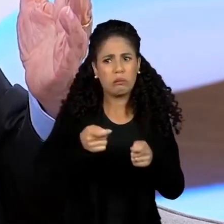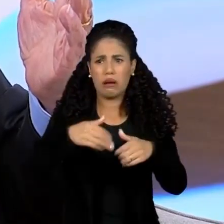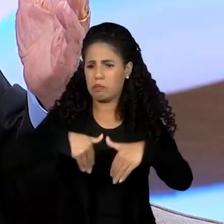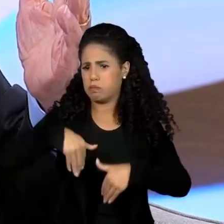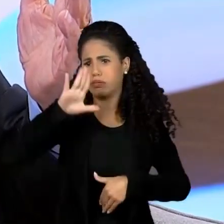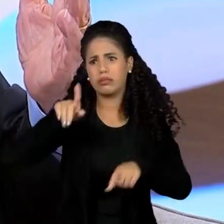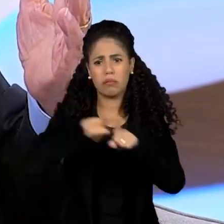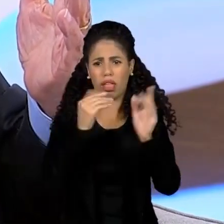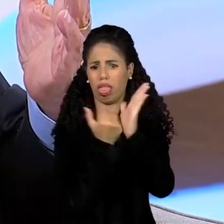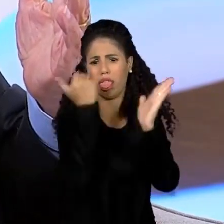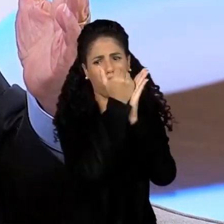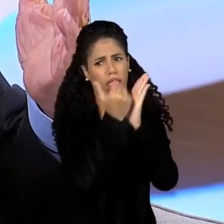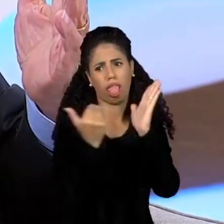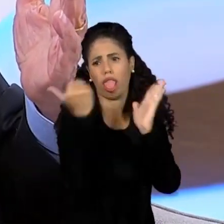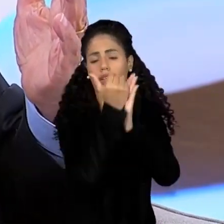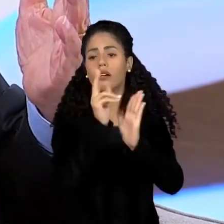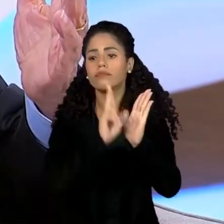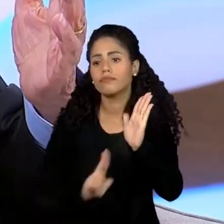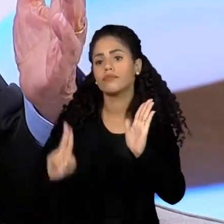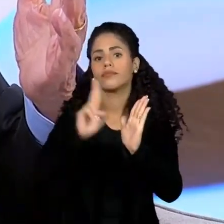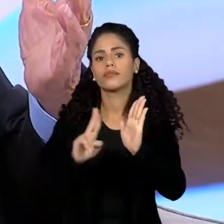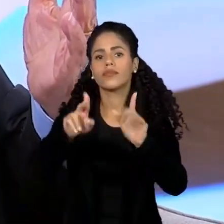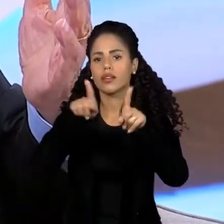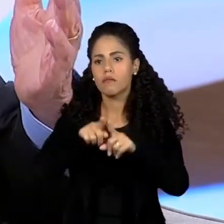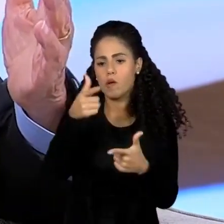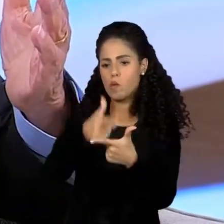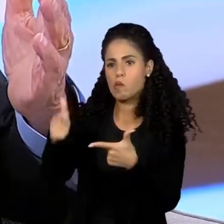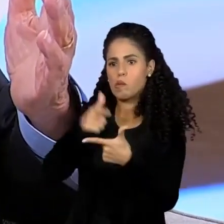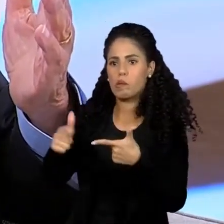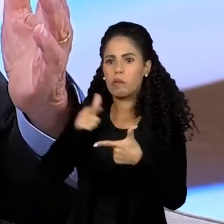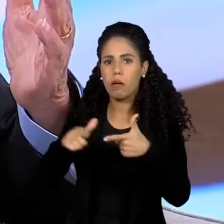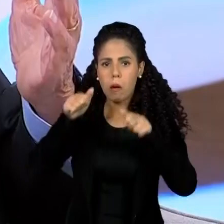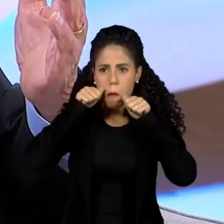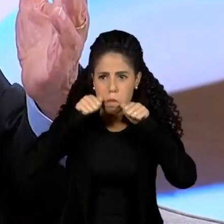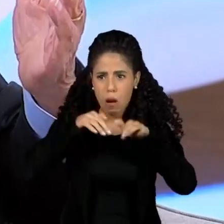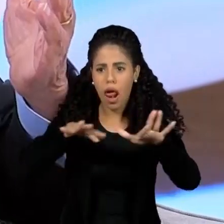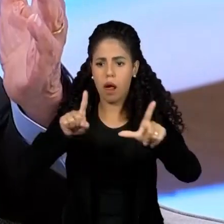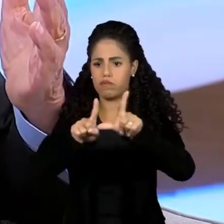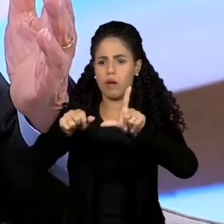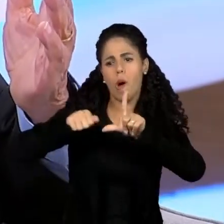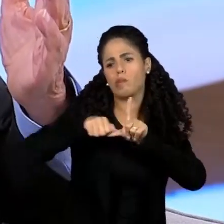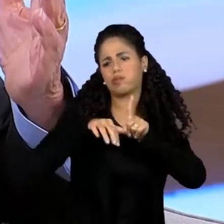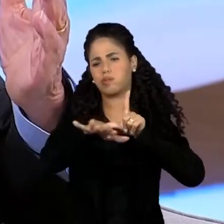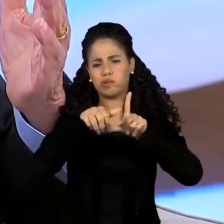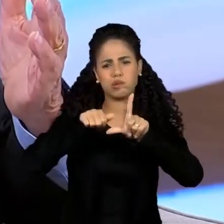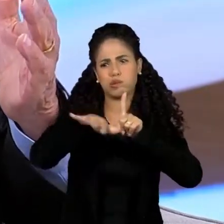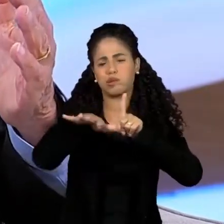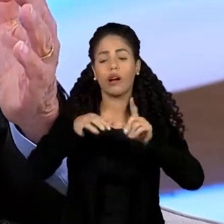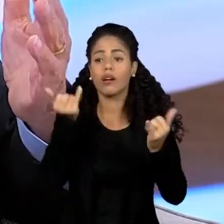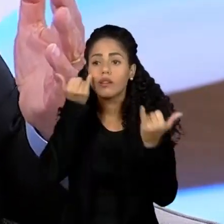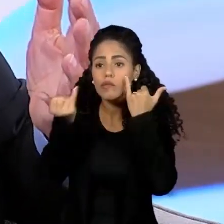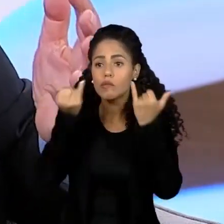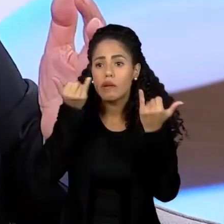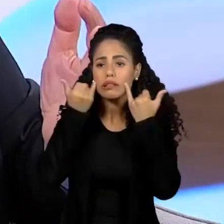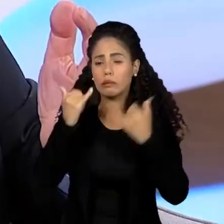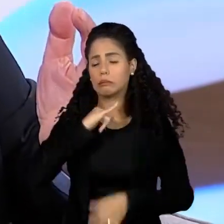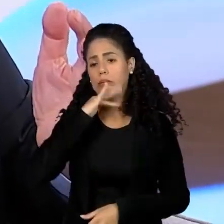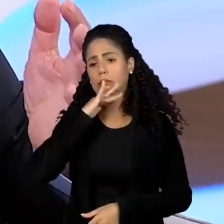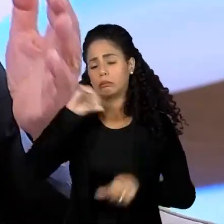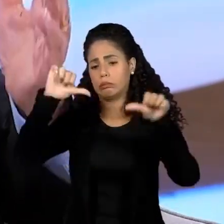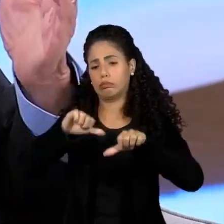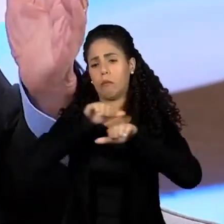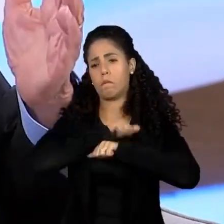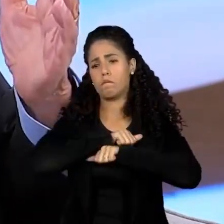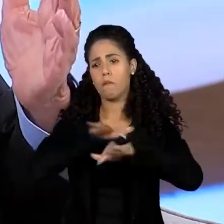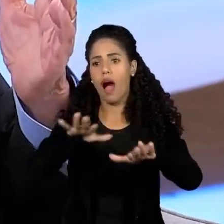have exacerbated problems of virality, the spread of bad stories rapidly.